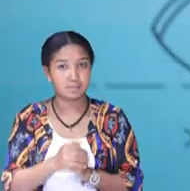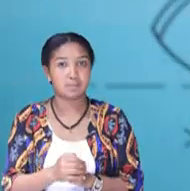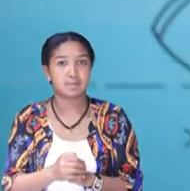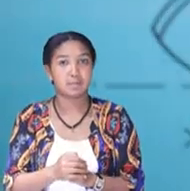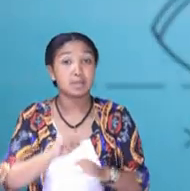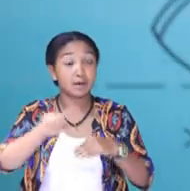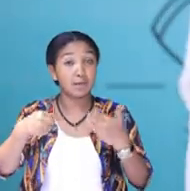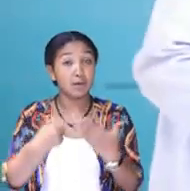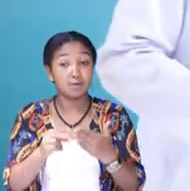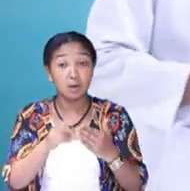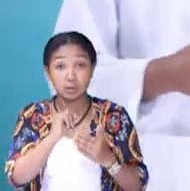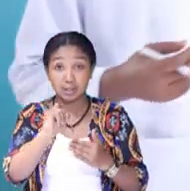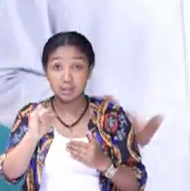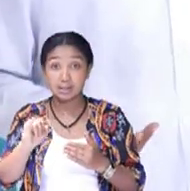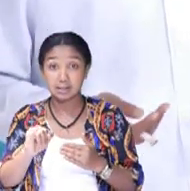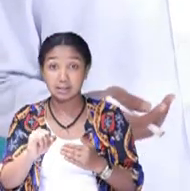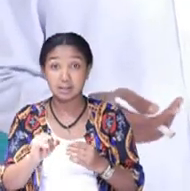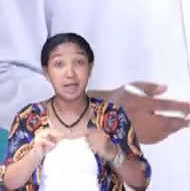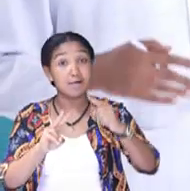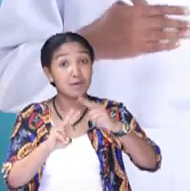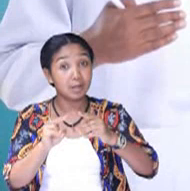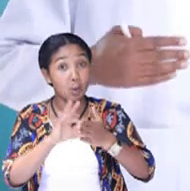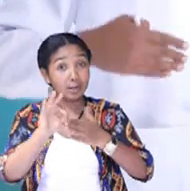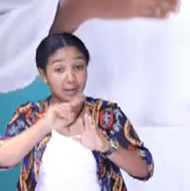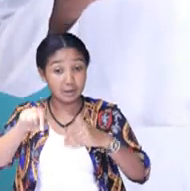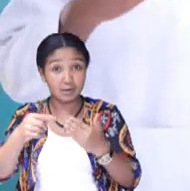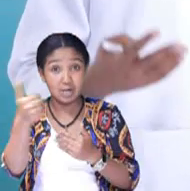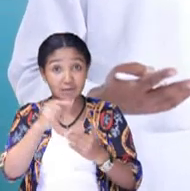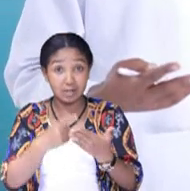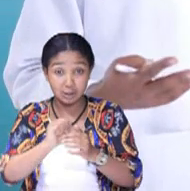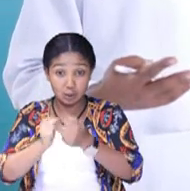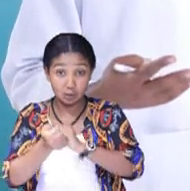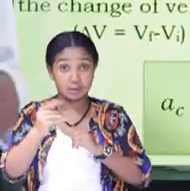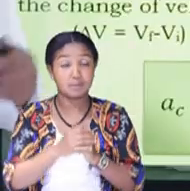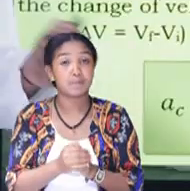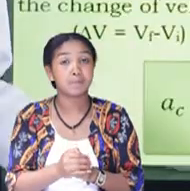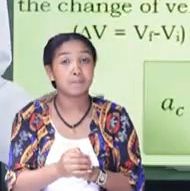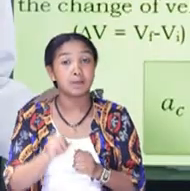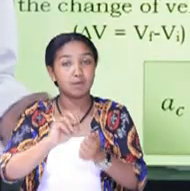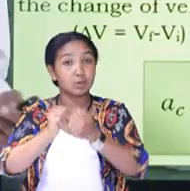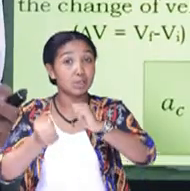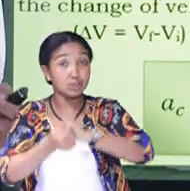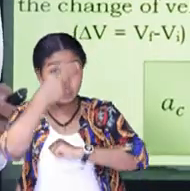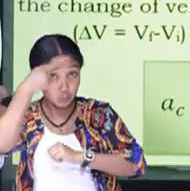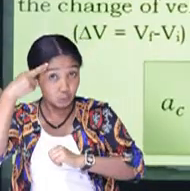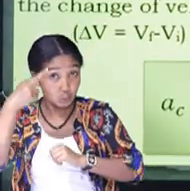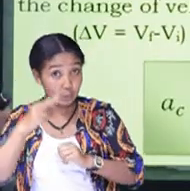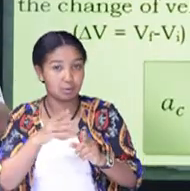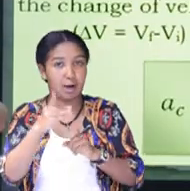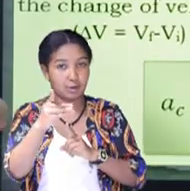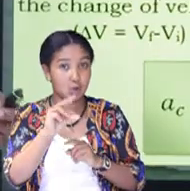changes. Therefore, velocity is a vector quantity. Therefore, whenever there is a change of direction, the velocity changes due to